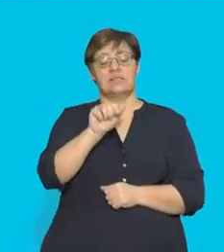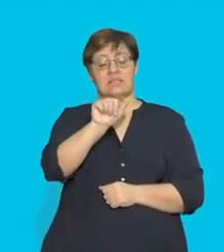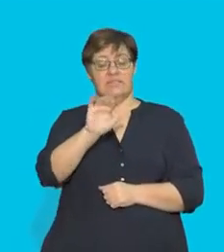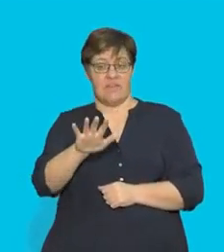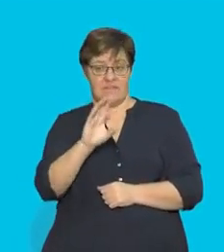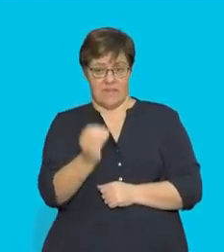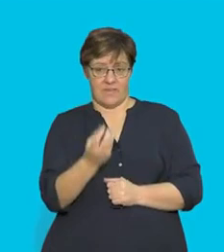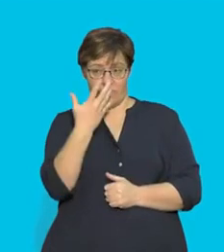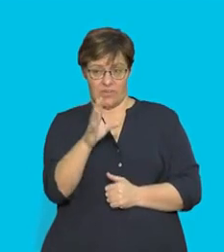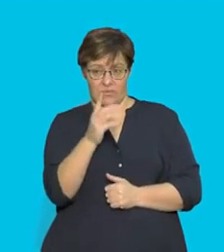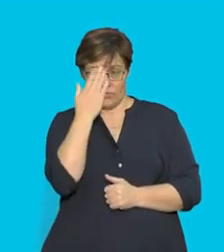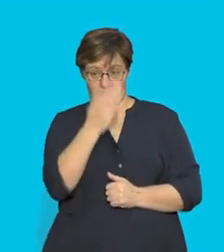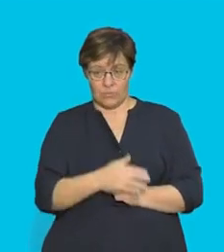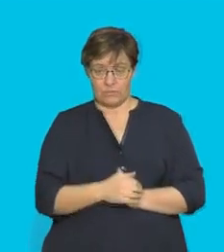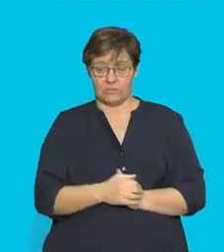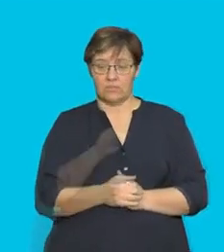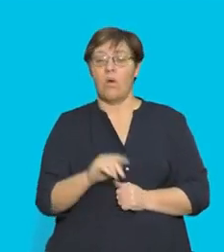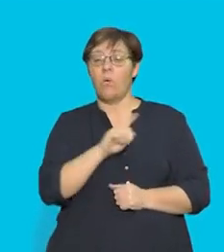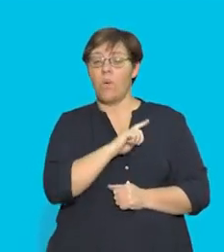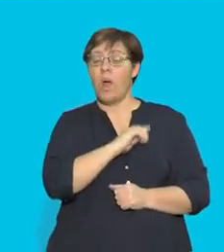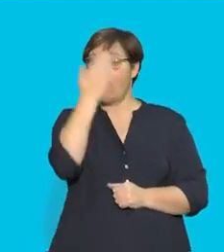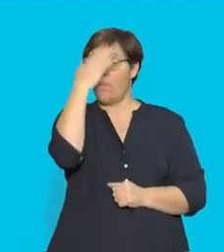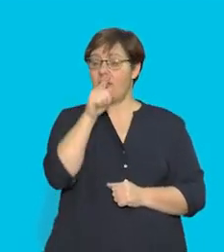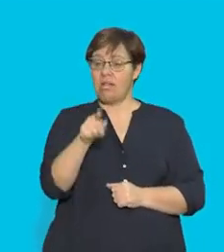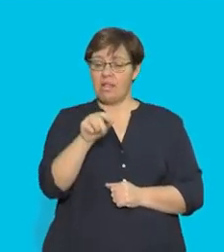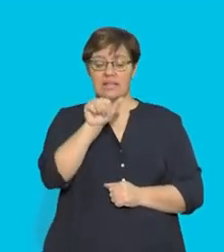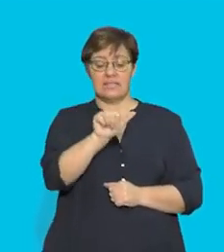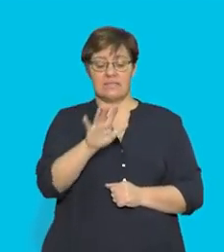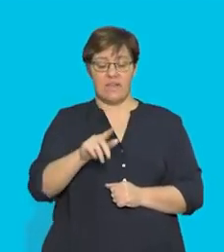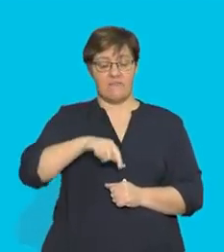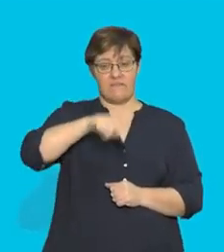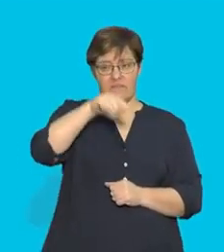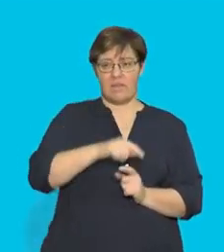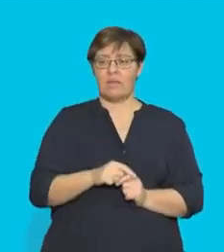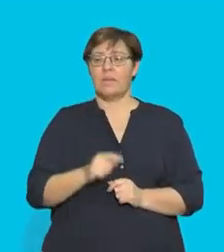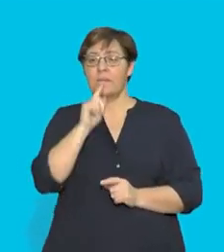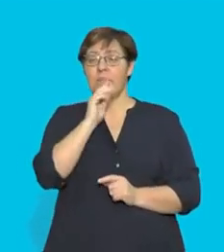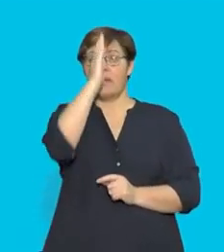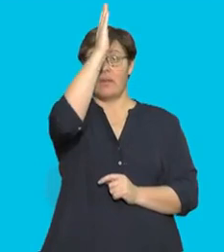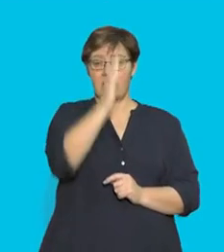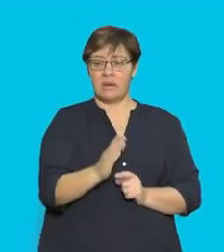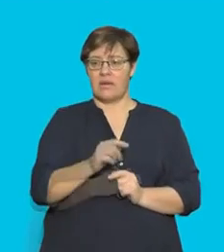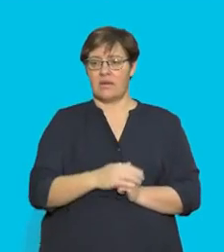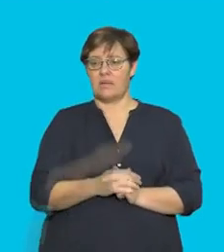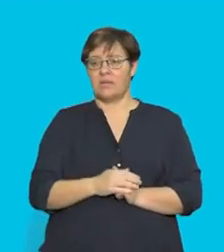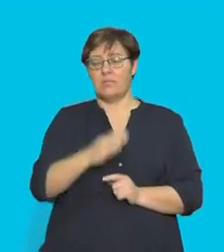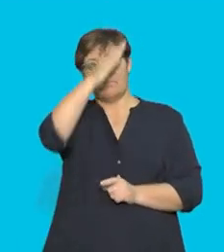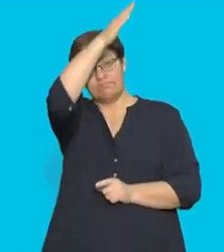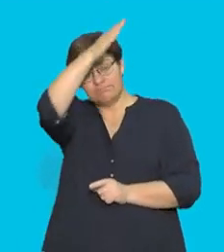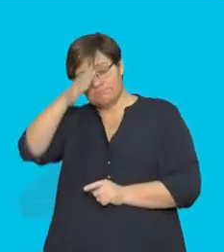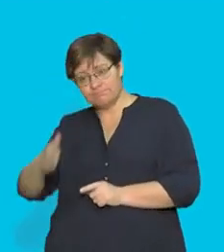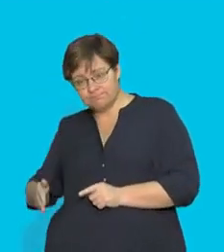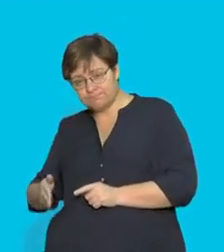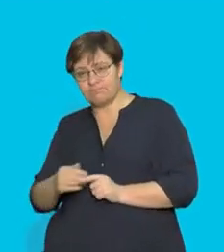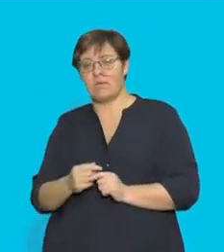65. Okay, so because that's square root of 65, and this is a vertical plane, it's